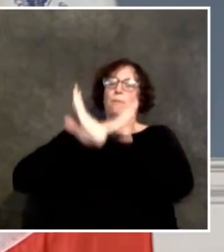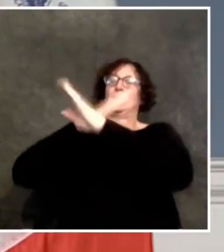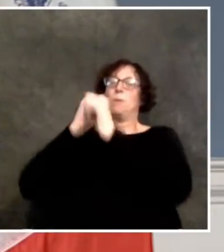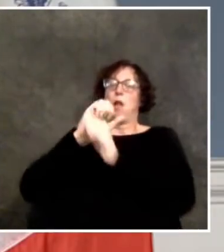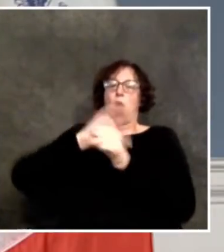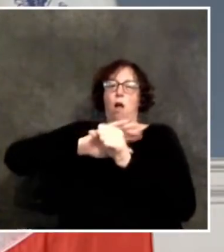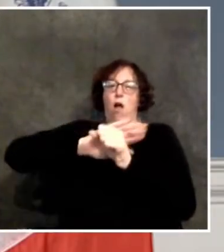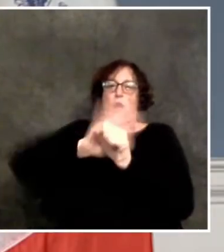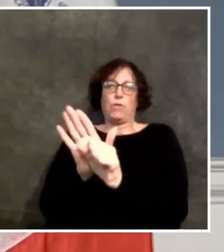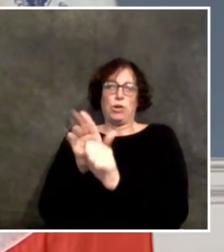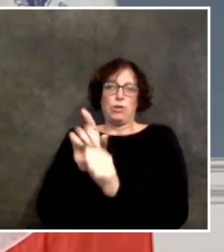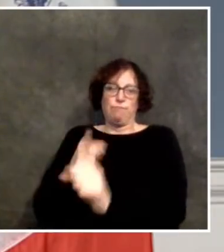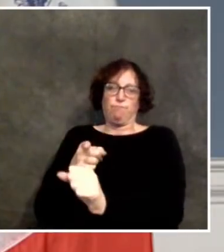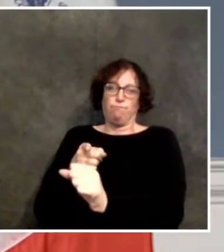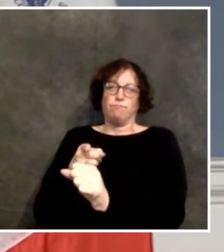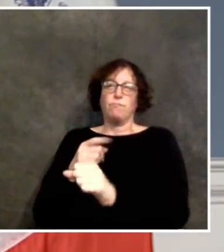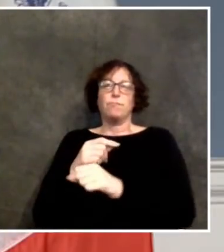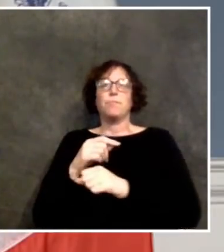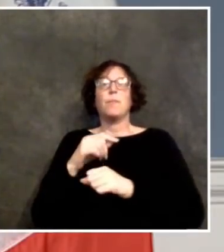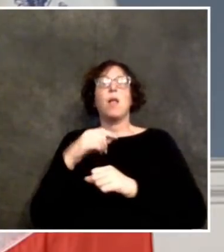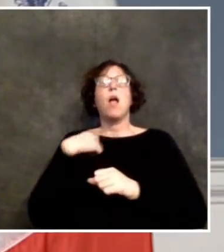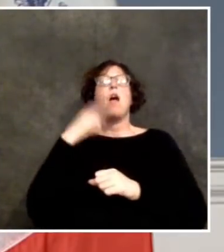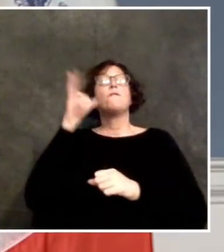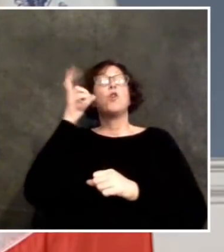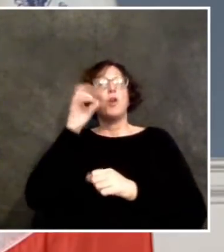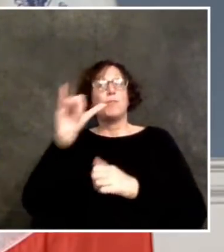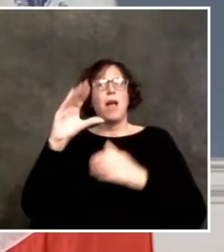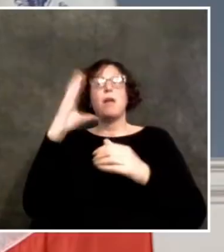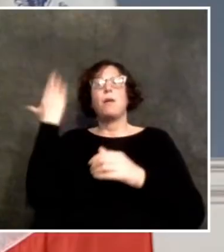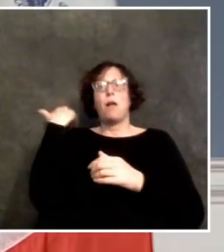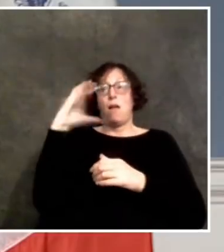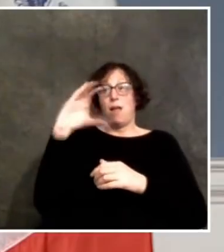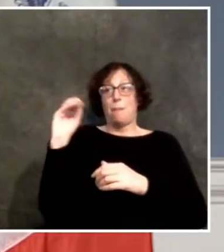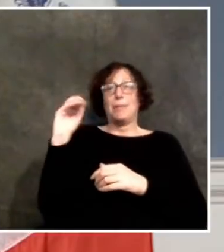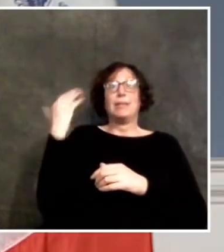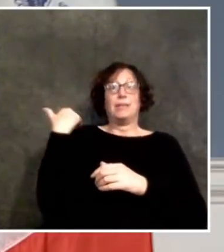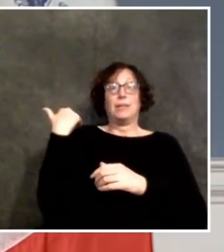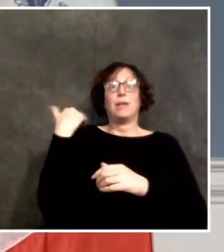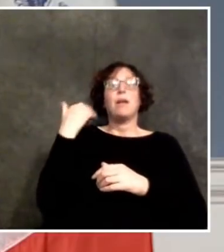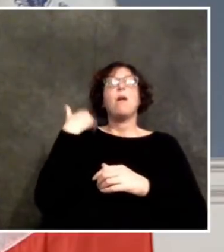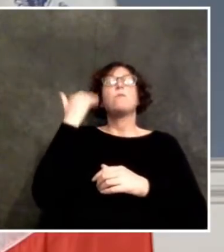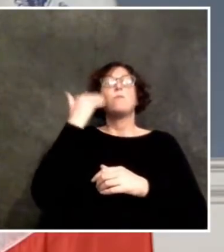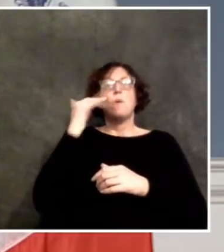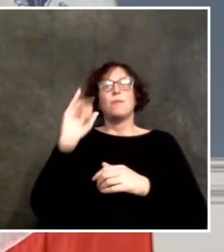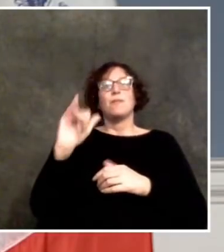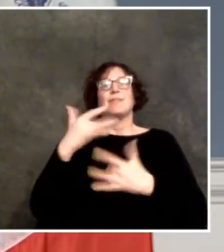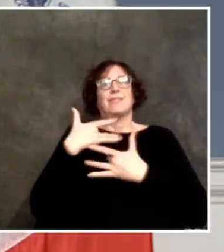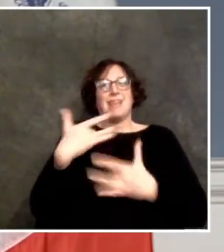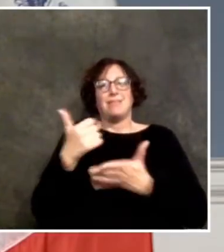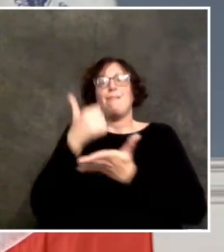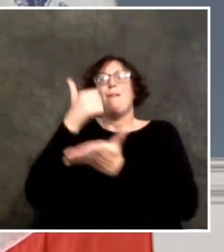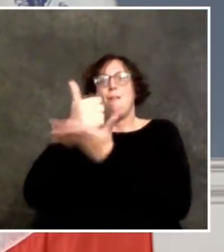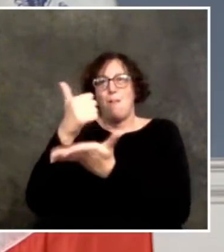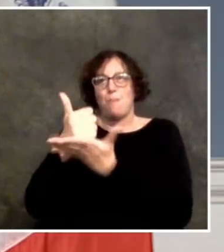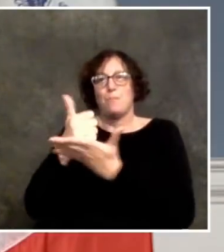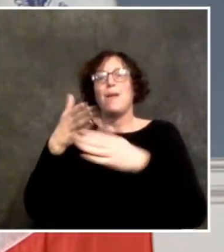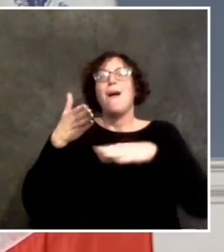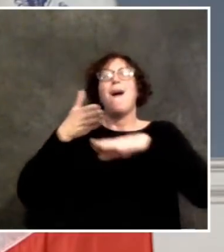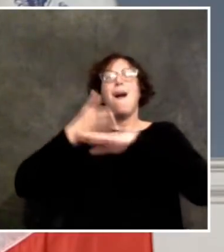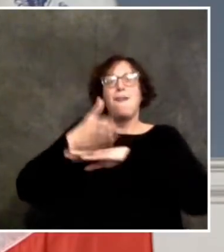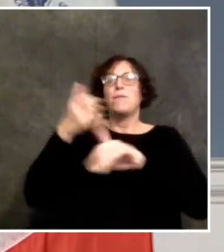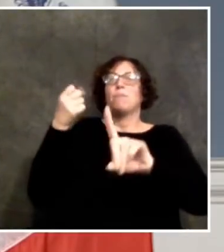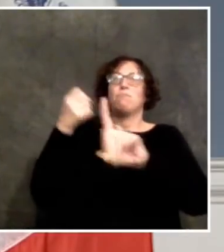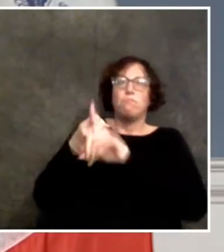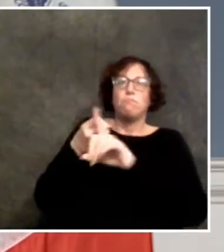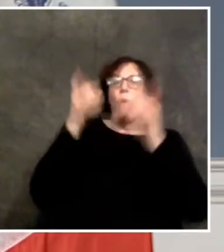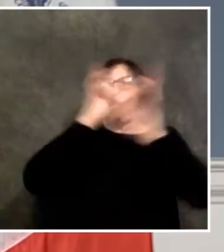hurricanes. I'm not really worried about which federal contracts they've had previously. I only want them to create hospitals